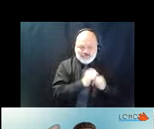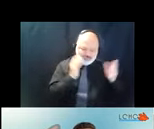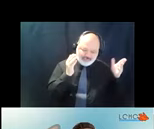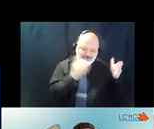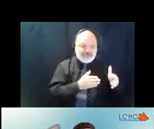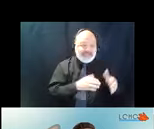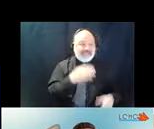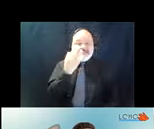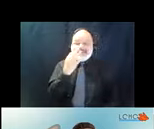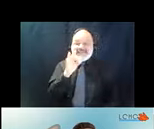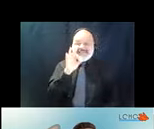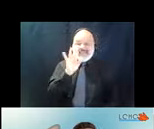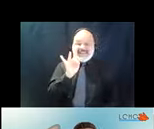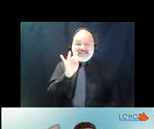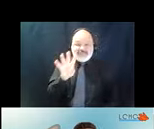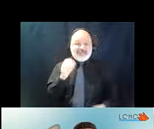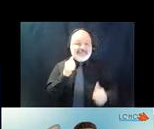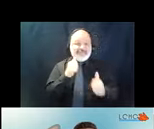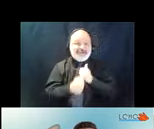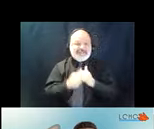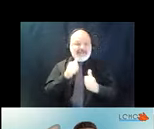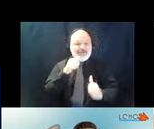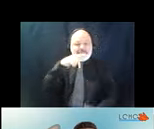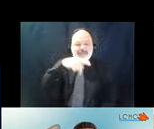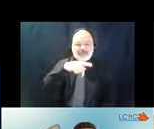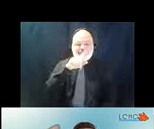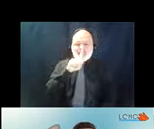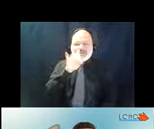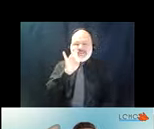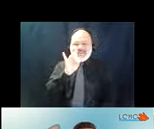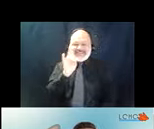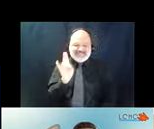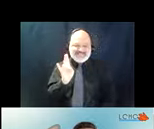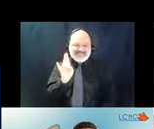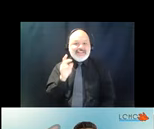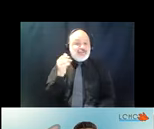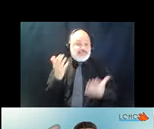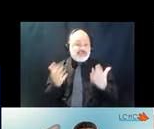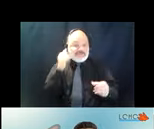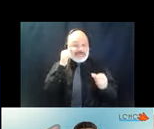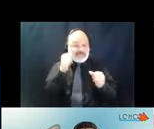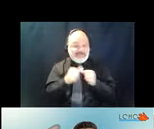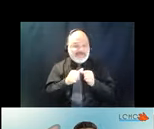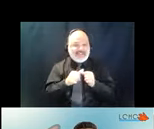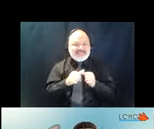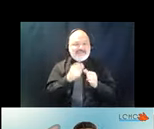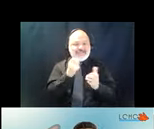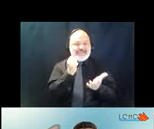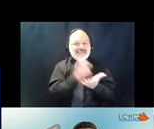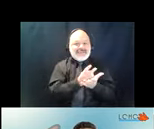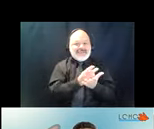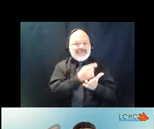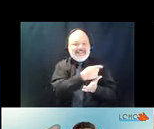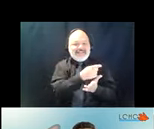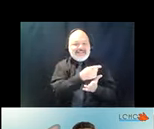In 1994, California voters passed Proposition 187. Many of you may remember this as the ballot initiative that